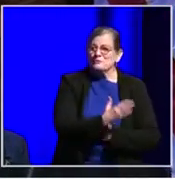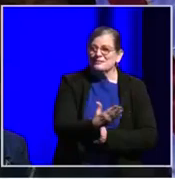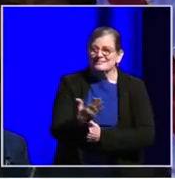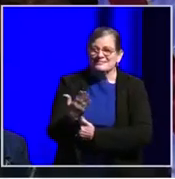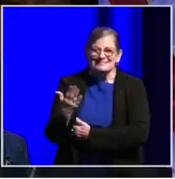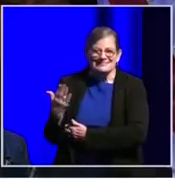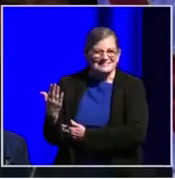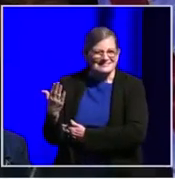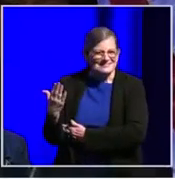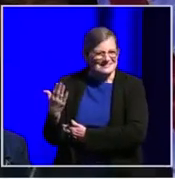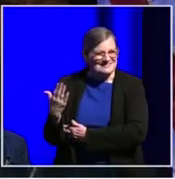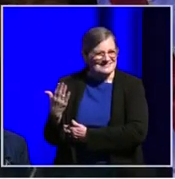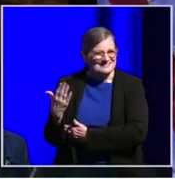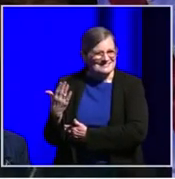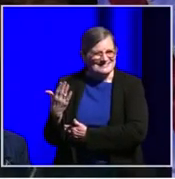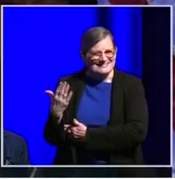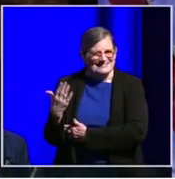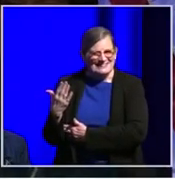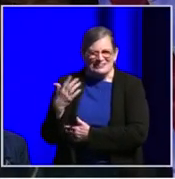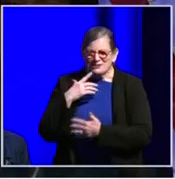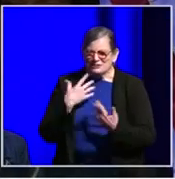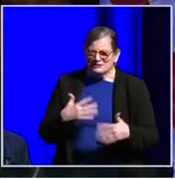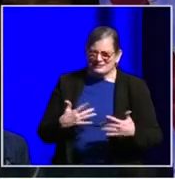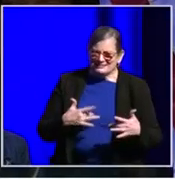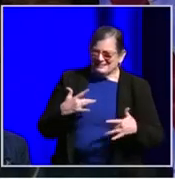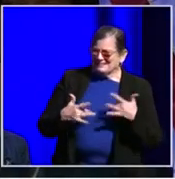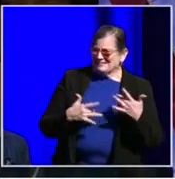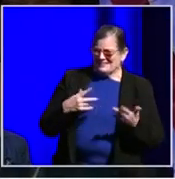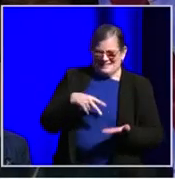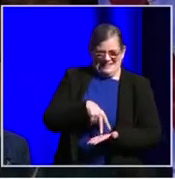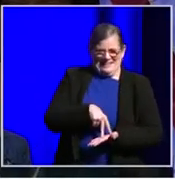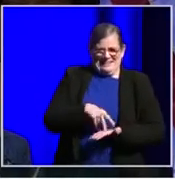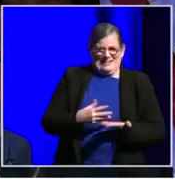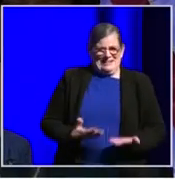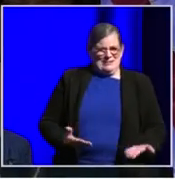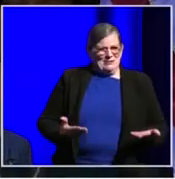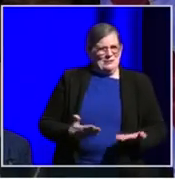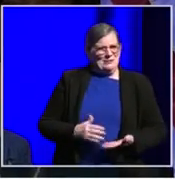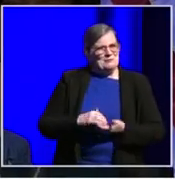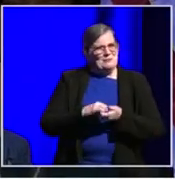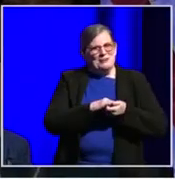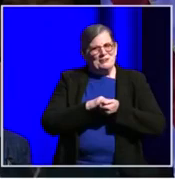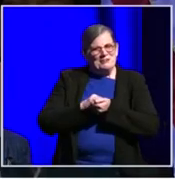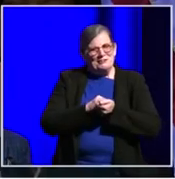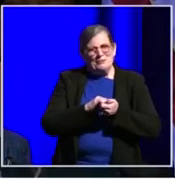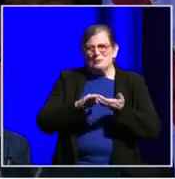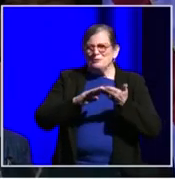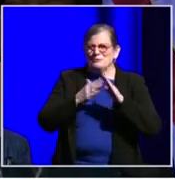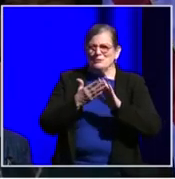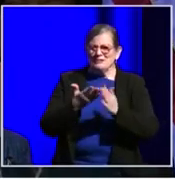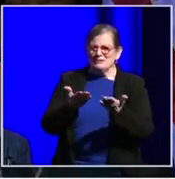morning. I'm grateful to stand here today with the partnership and support of our community in Ward 1 and beyond.